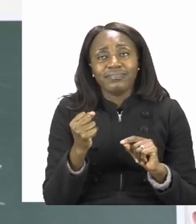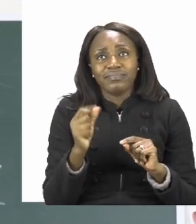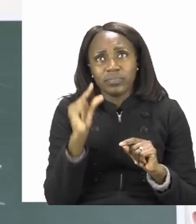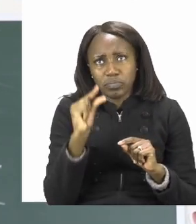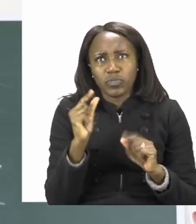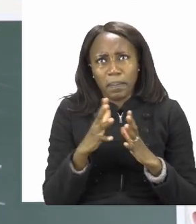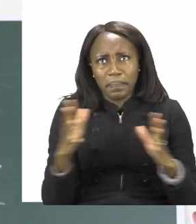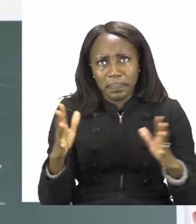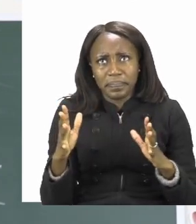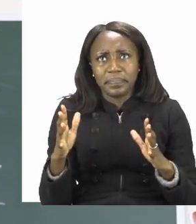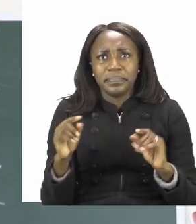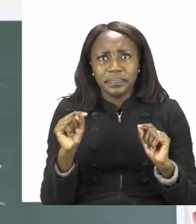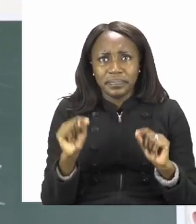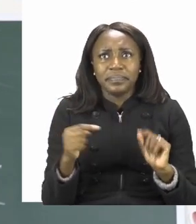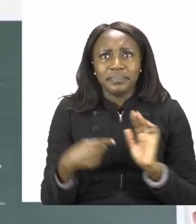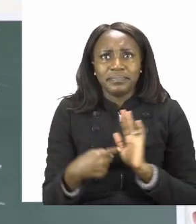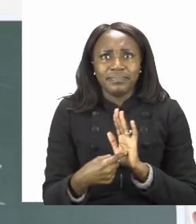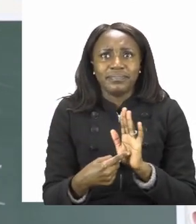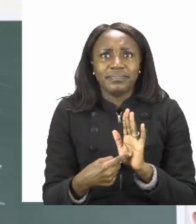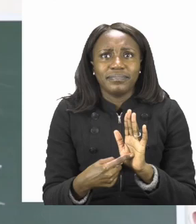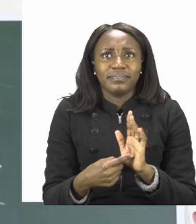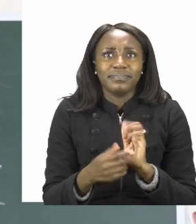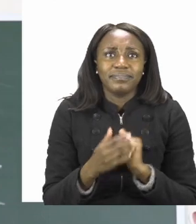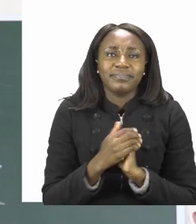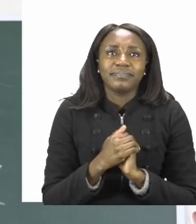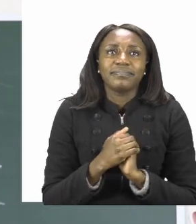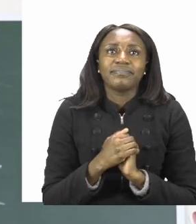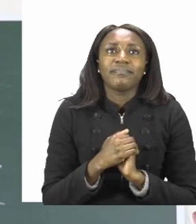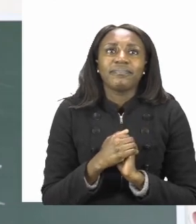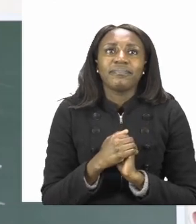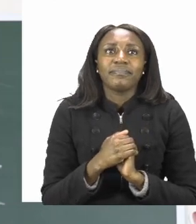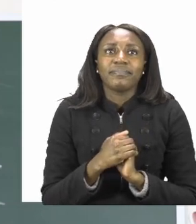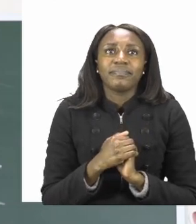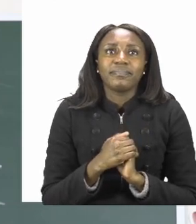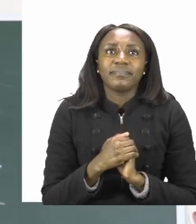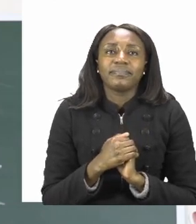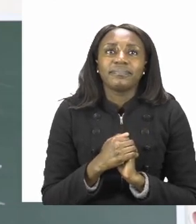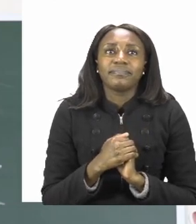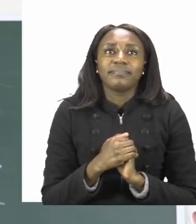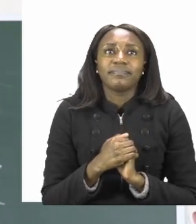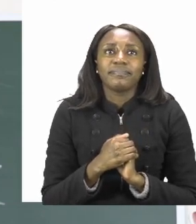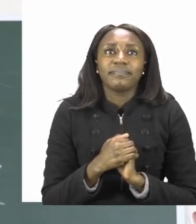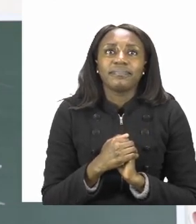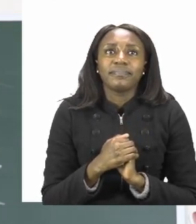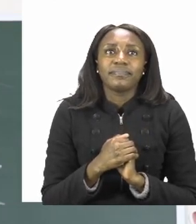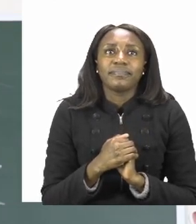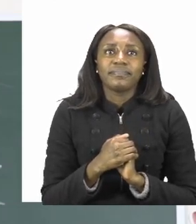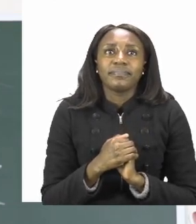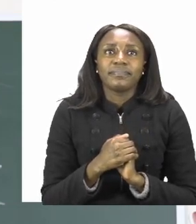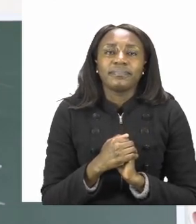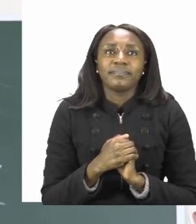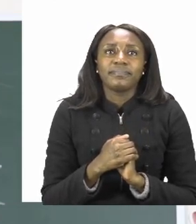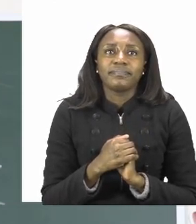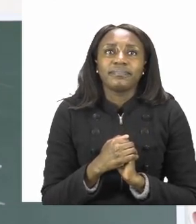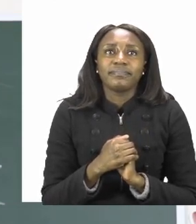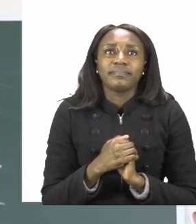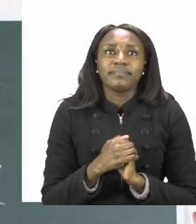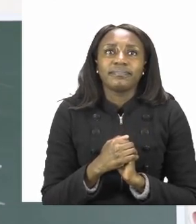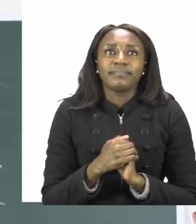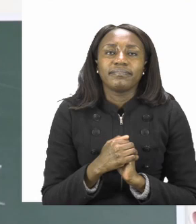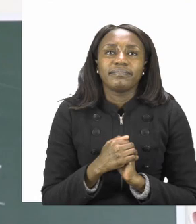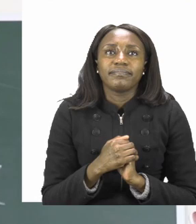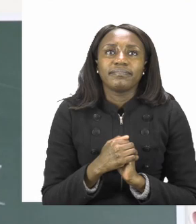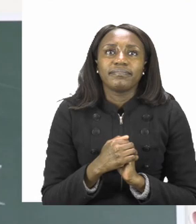zigzag. So we're going to try and do that one together. We're going to start and say